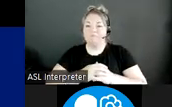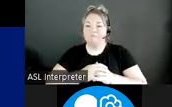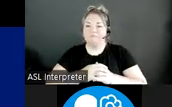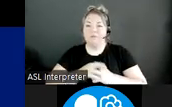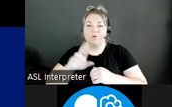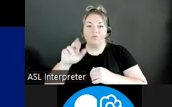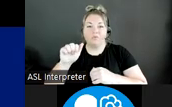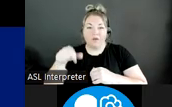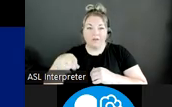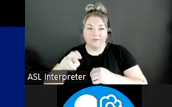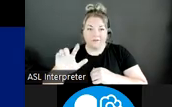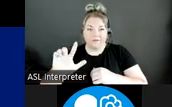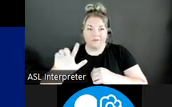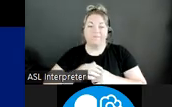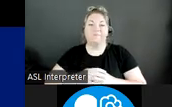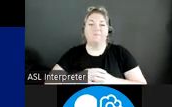Raquel,